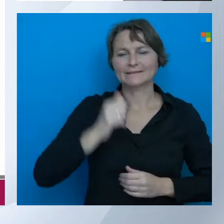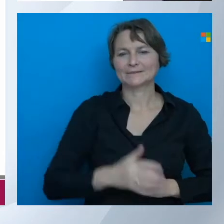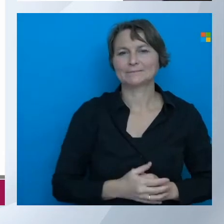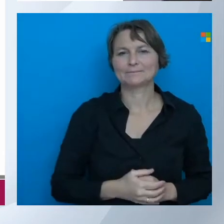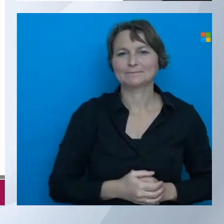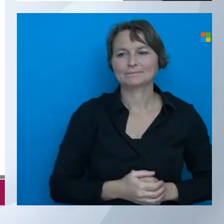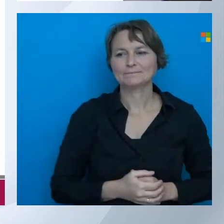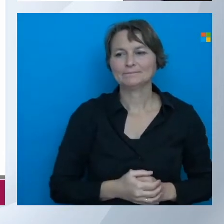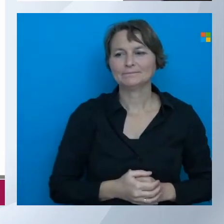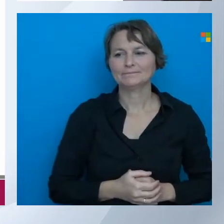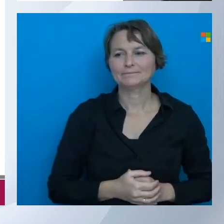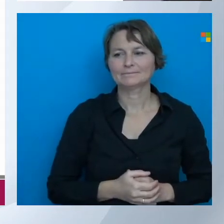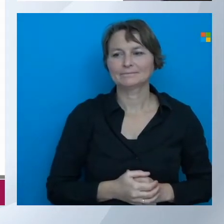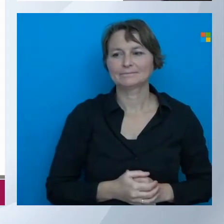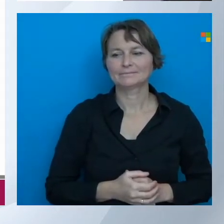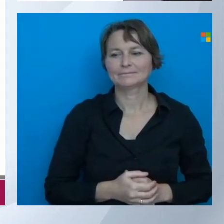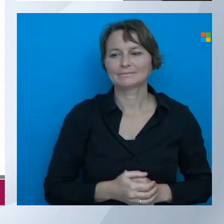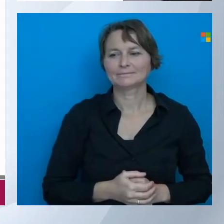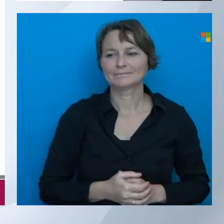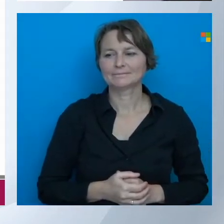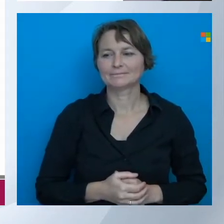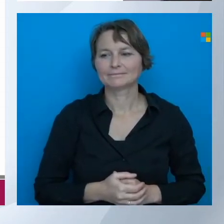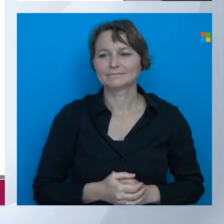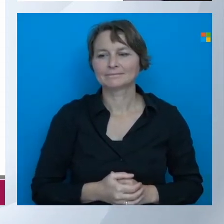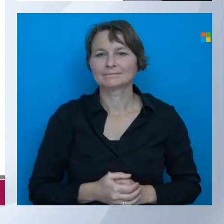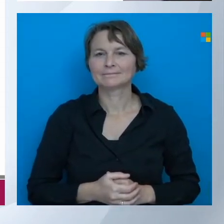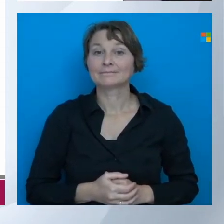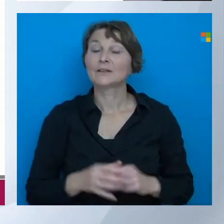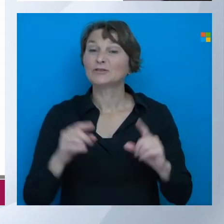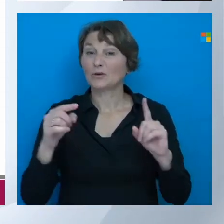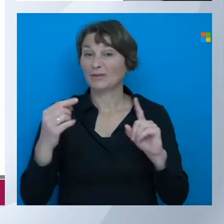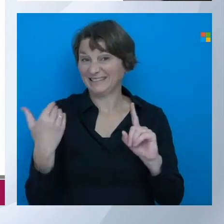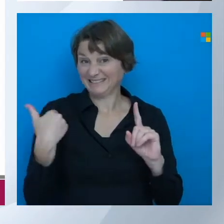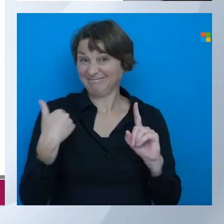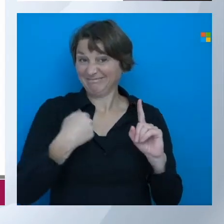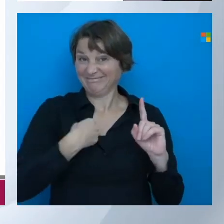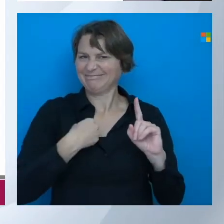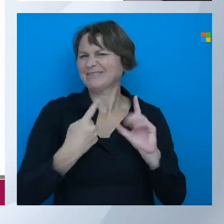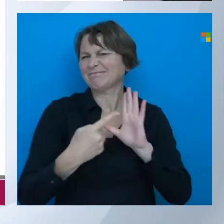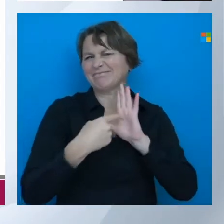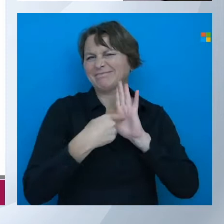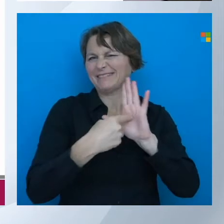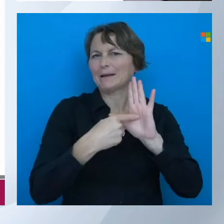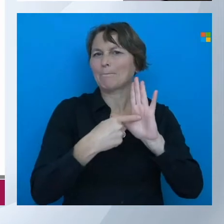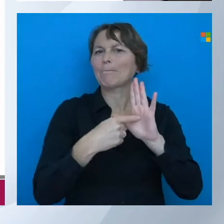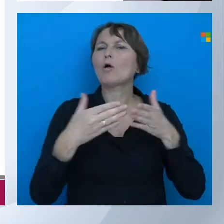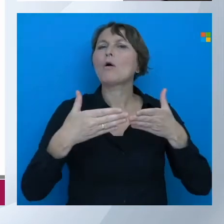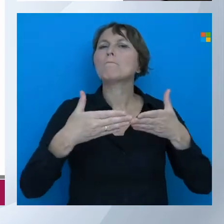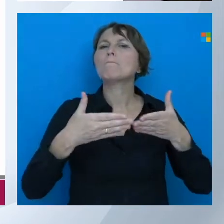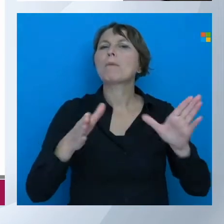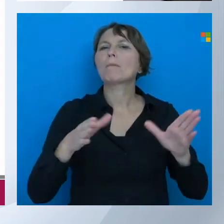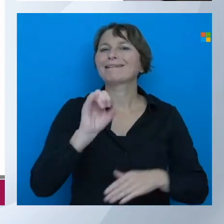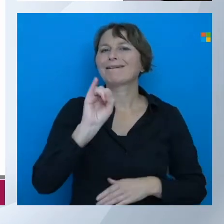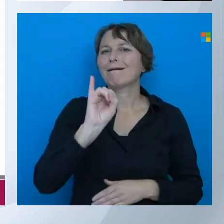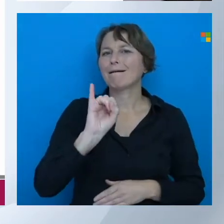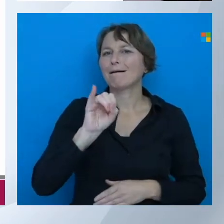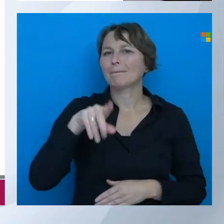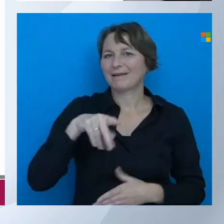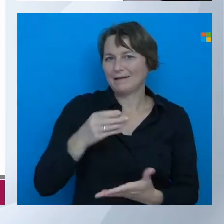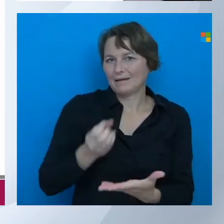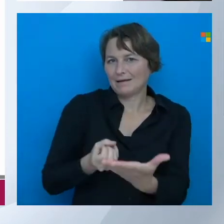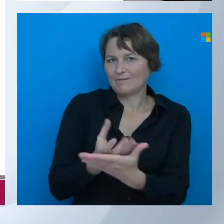As I did in my case, this is just an example of adding that public IP information within my ARM template.